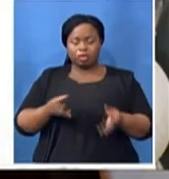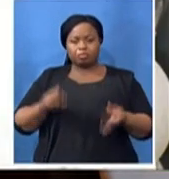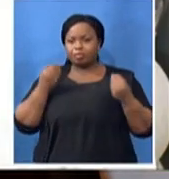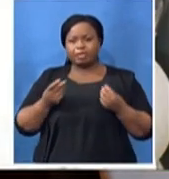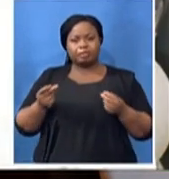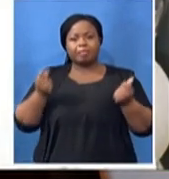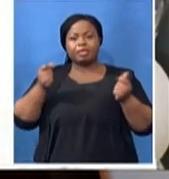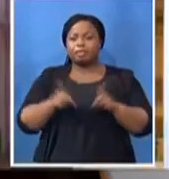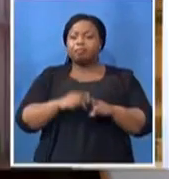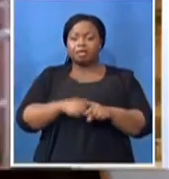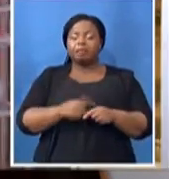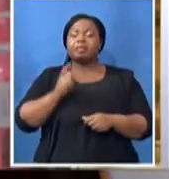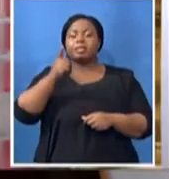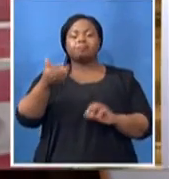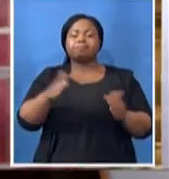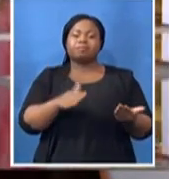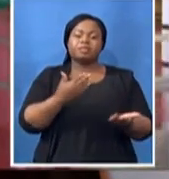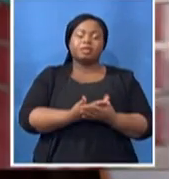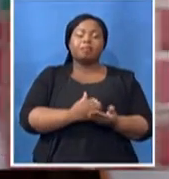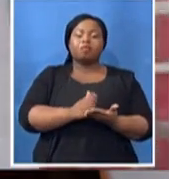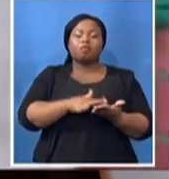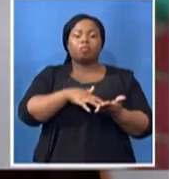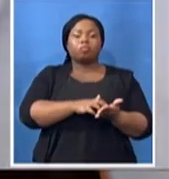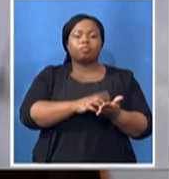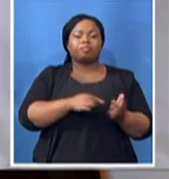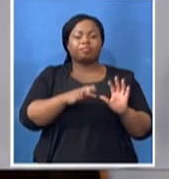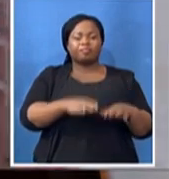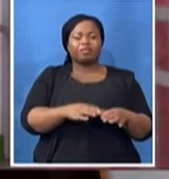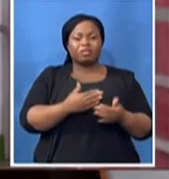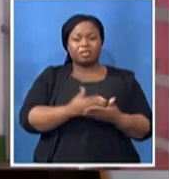most vulnerable and susceptible to the devastating